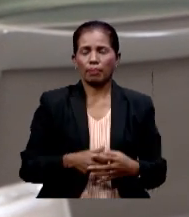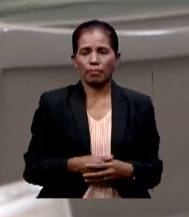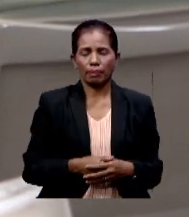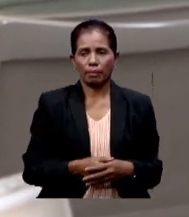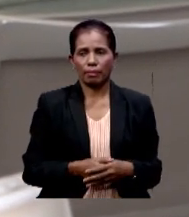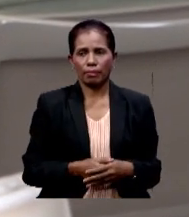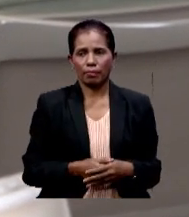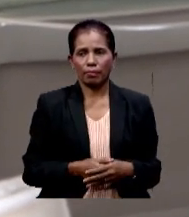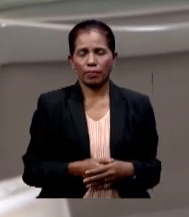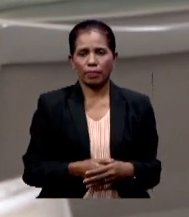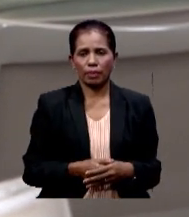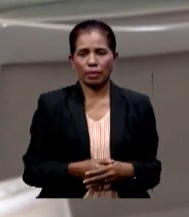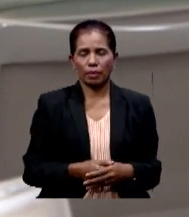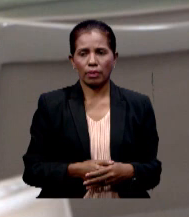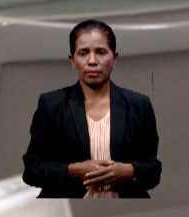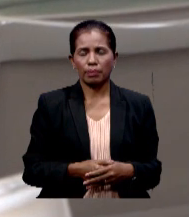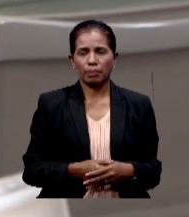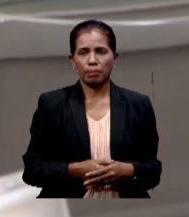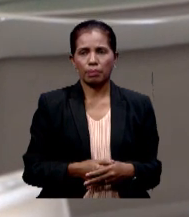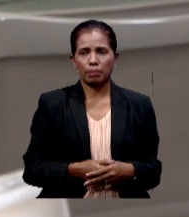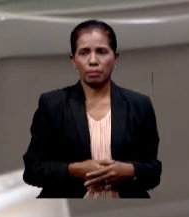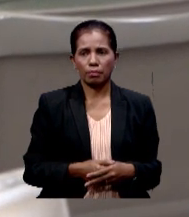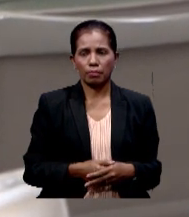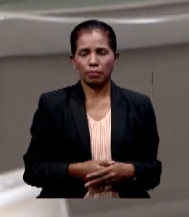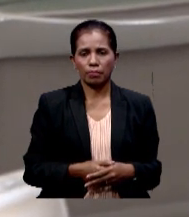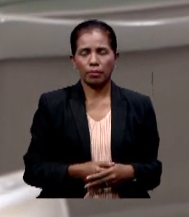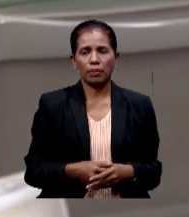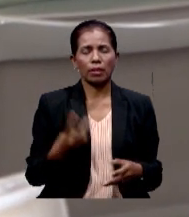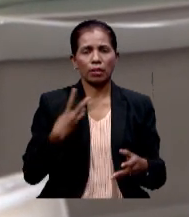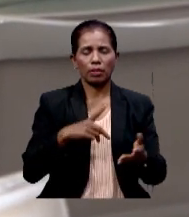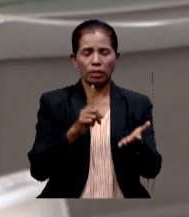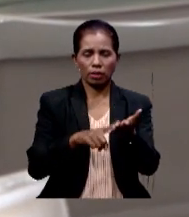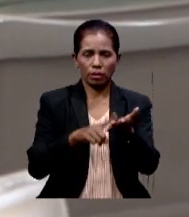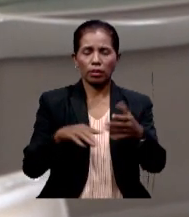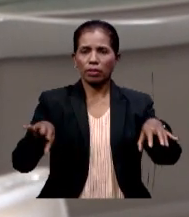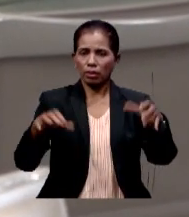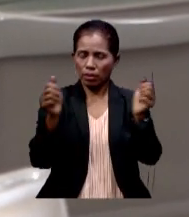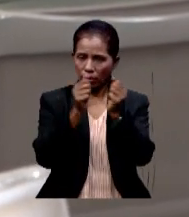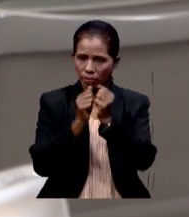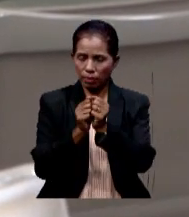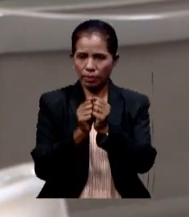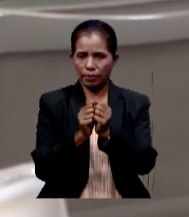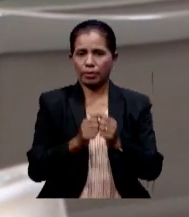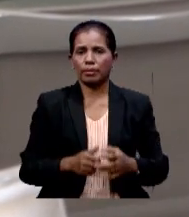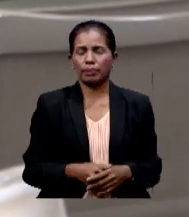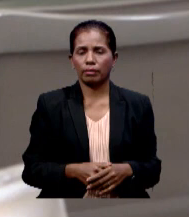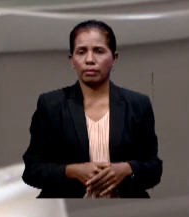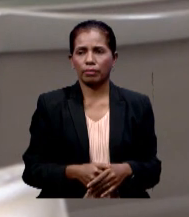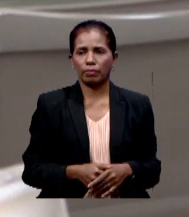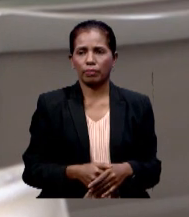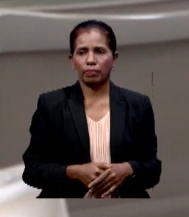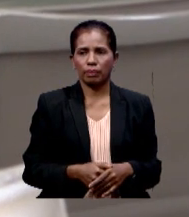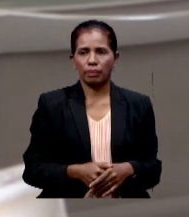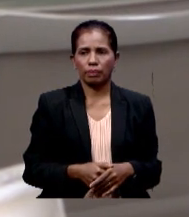mandate to conclude all discussion in the working party so that